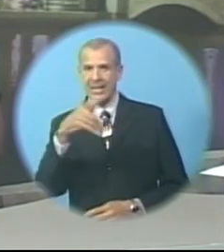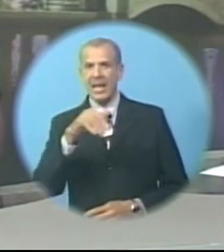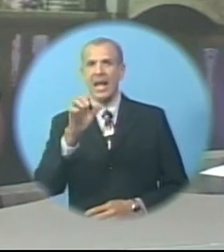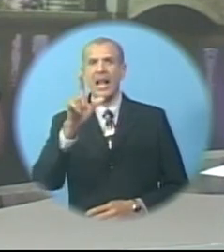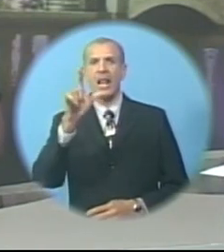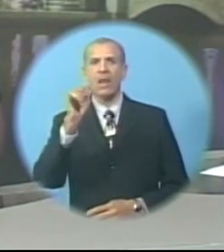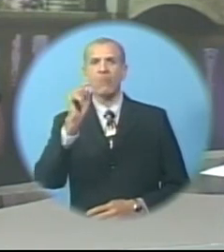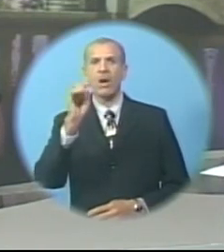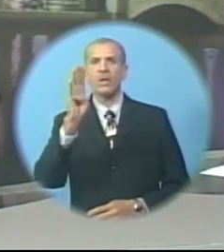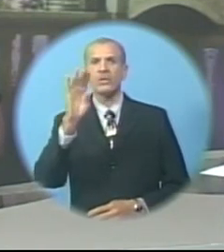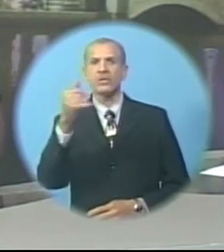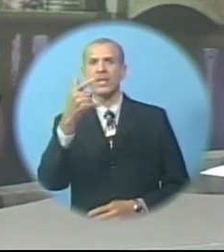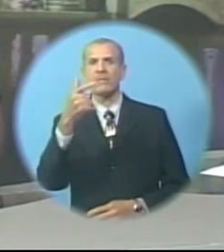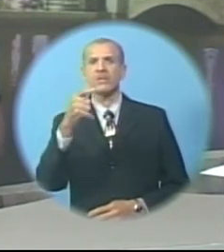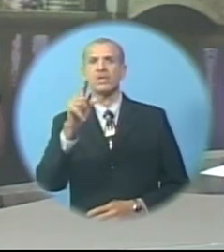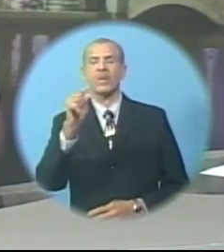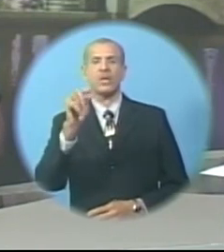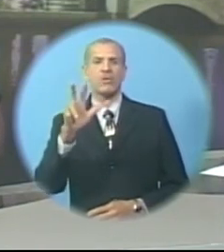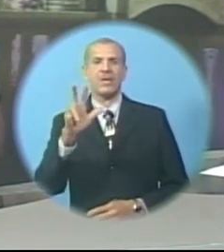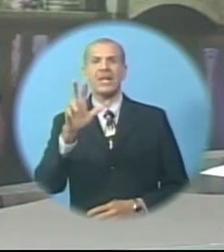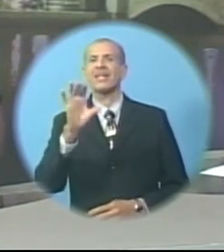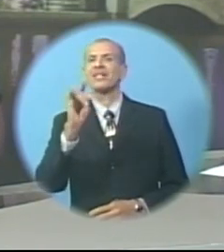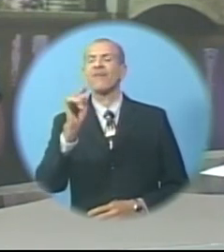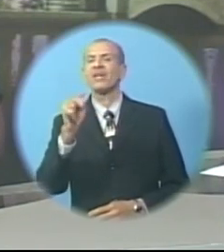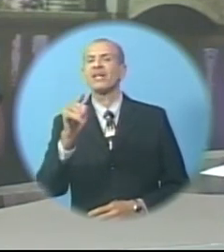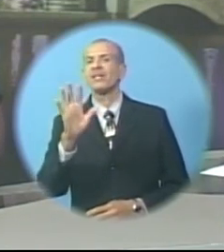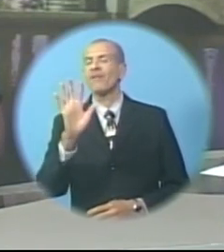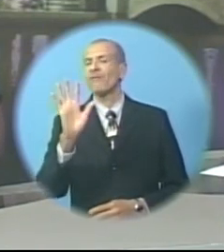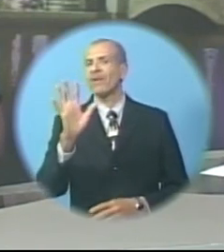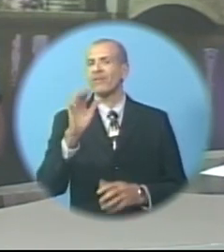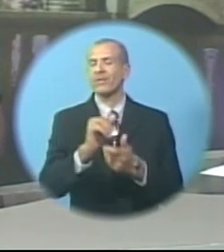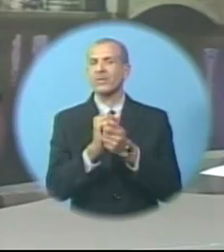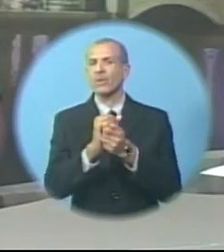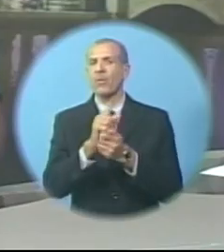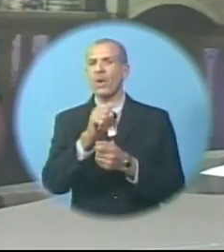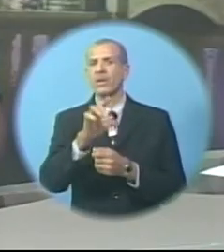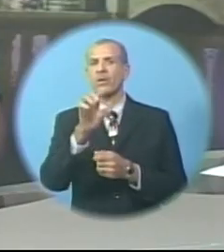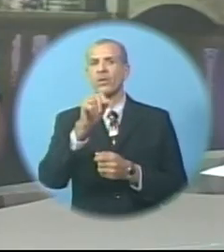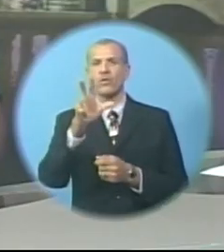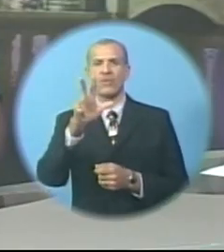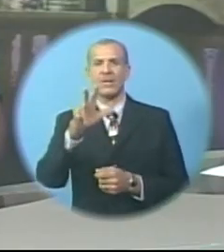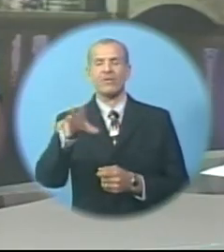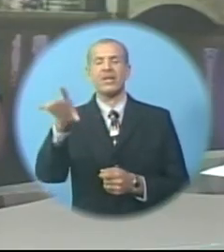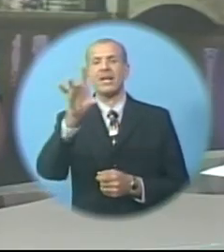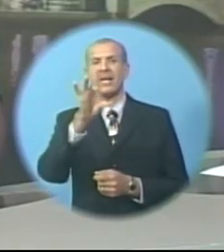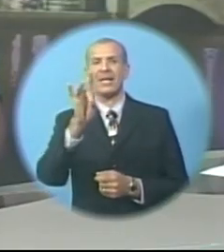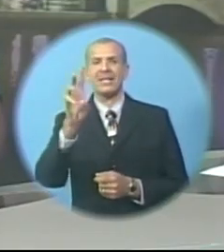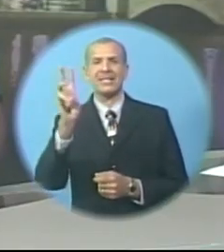23 as the Cavaliers won their 5th straight game 103-86 over the Memphis Grizzlies last night.